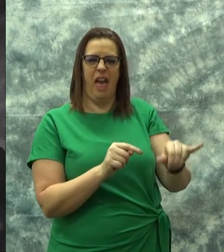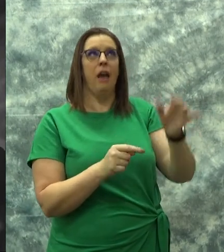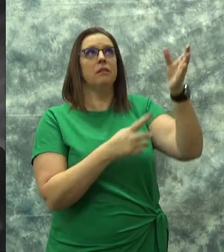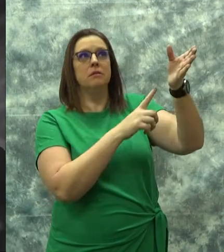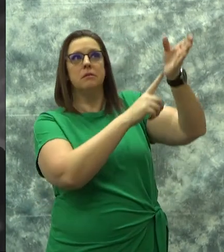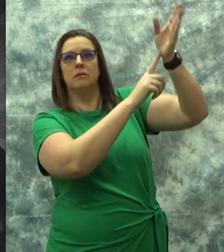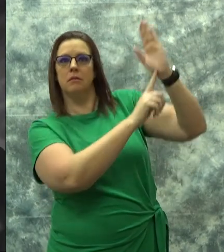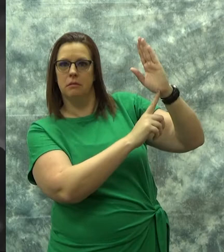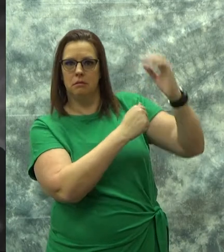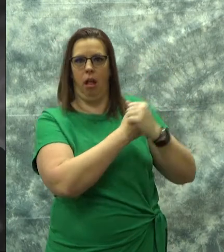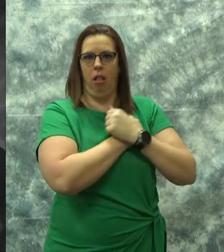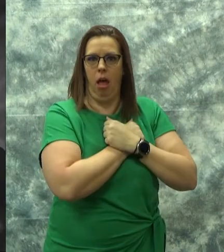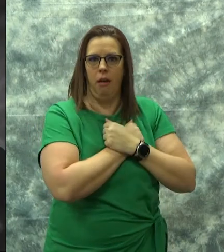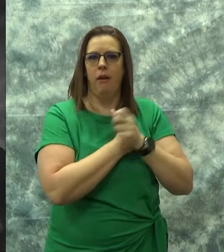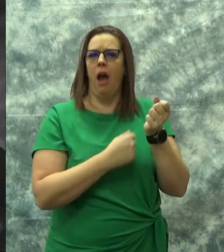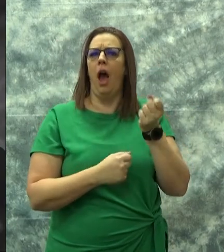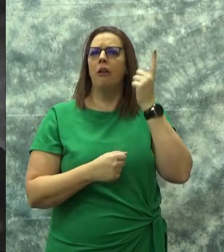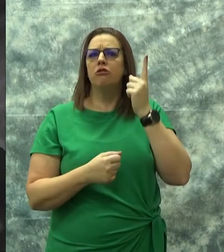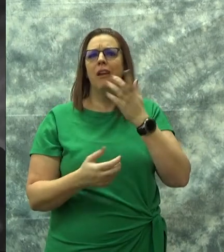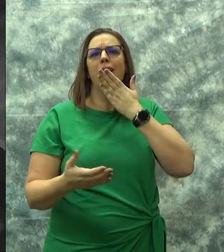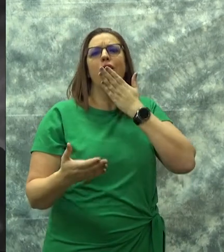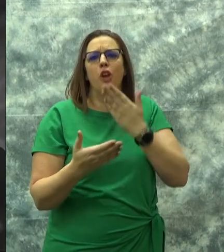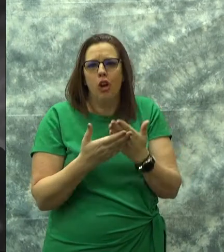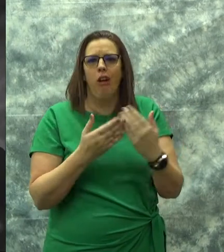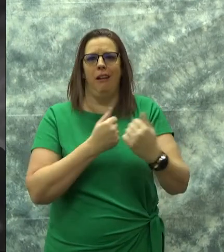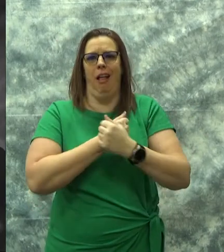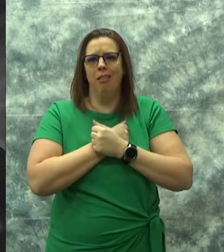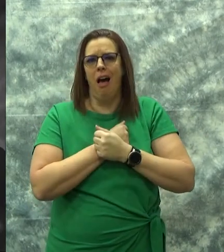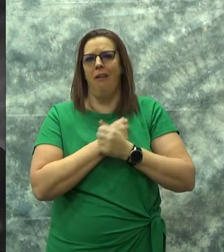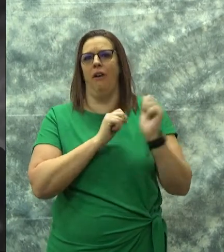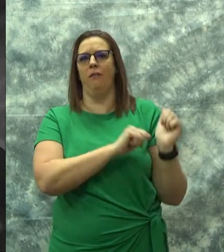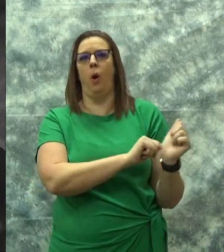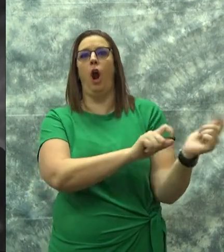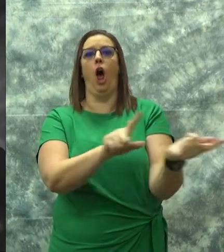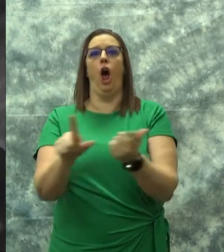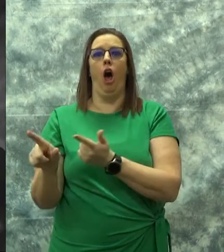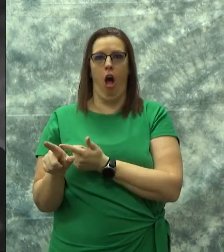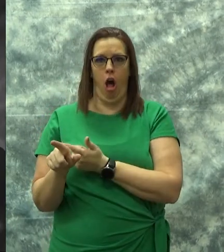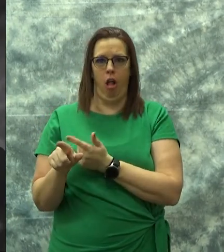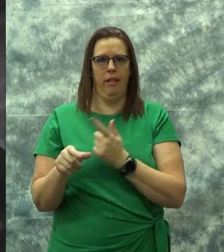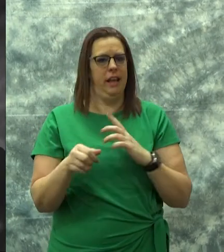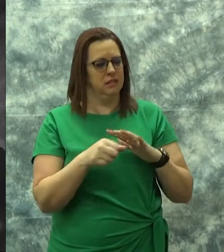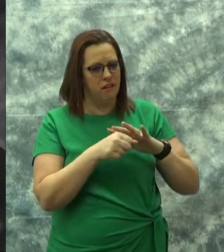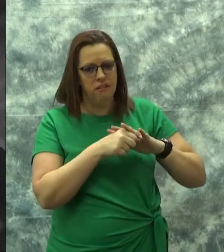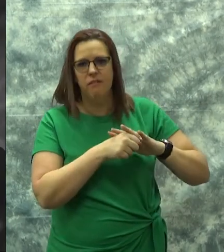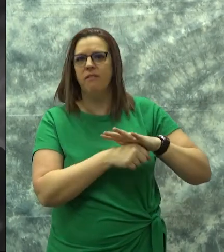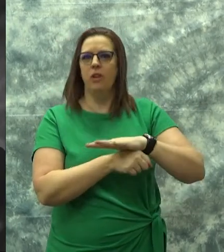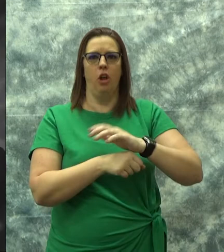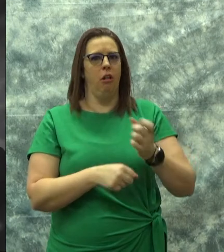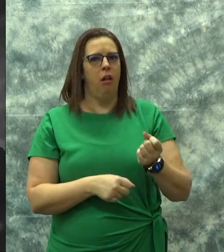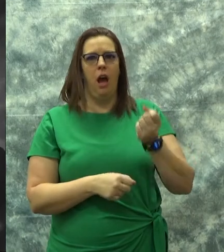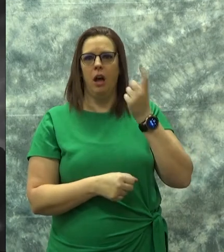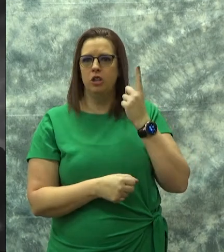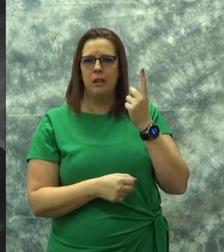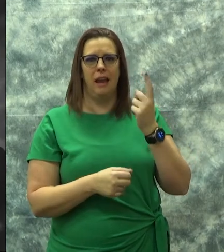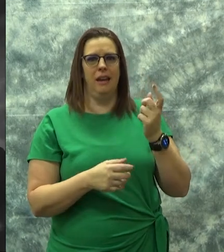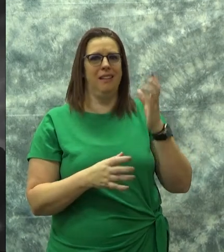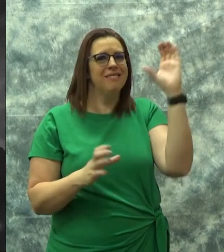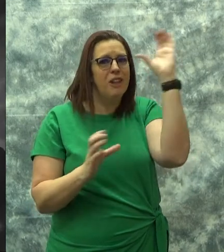is understanding goodwill for all. It is an overflowing love which seeks nothing in